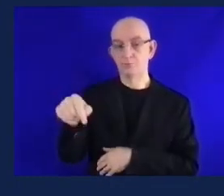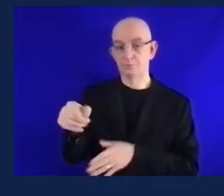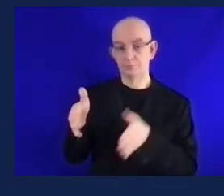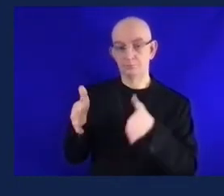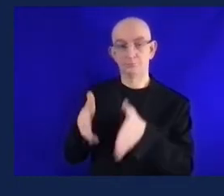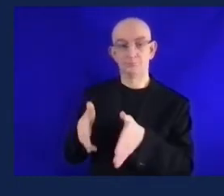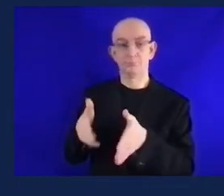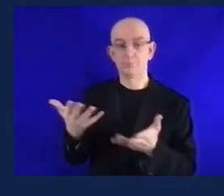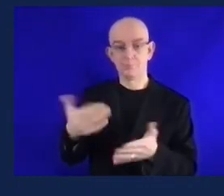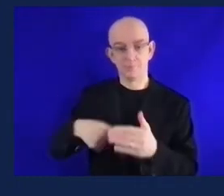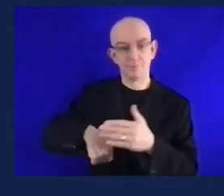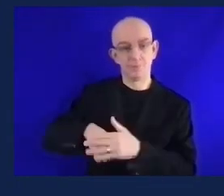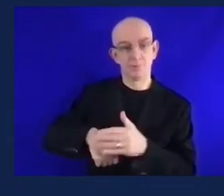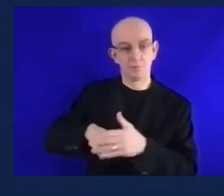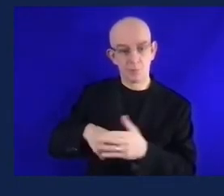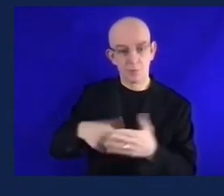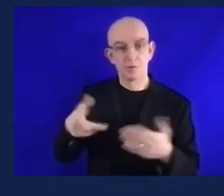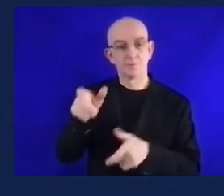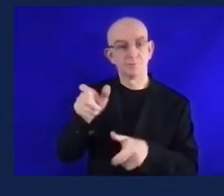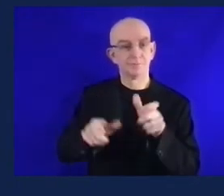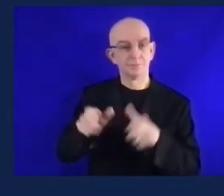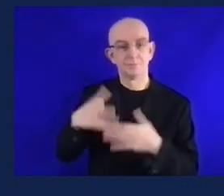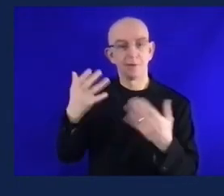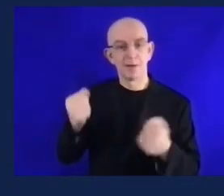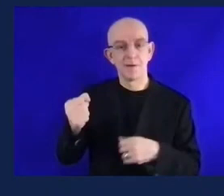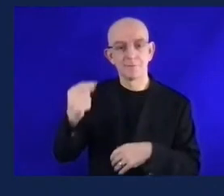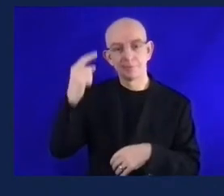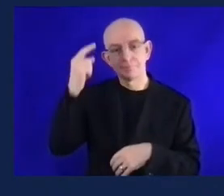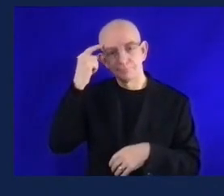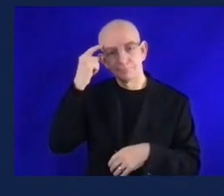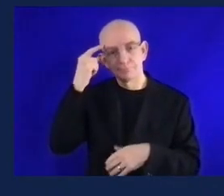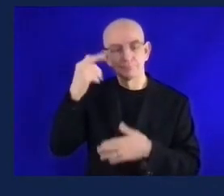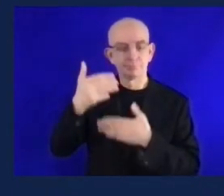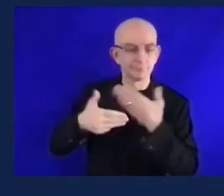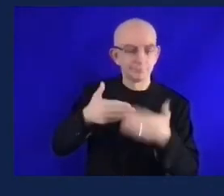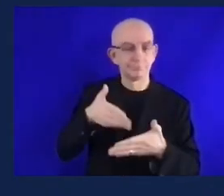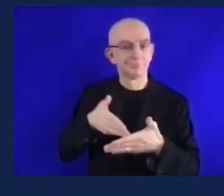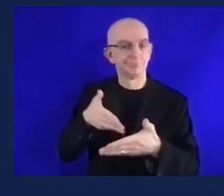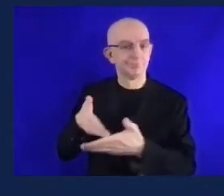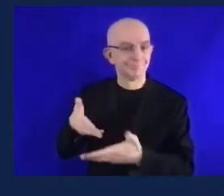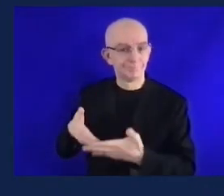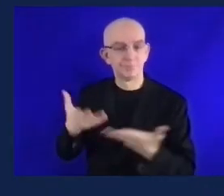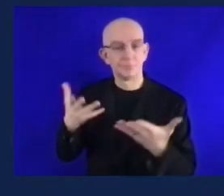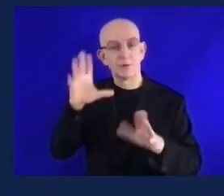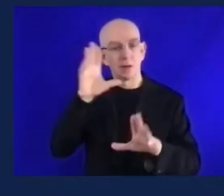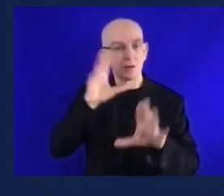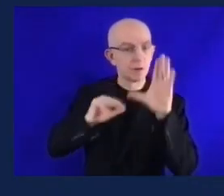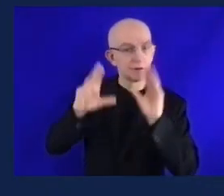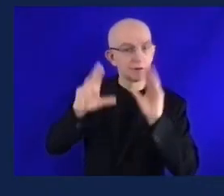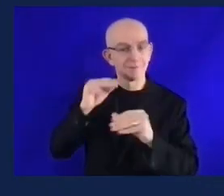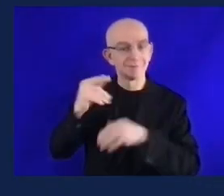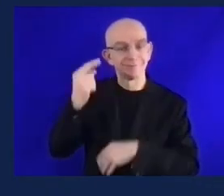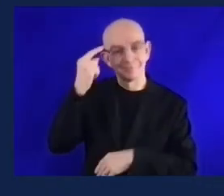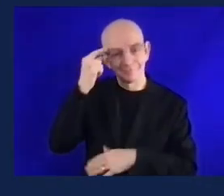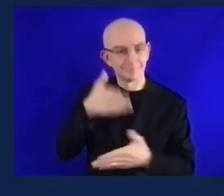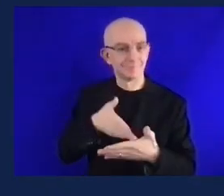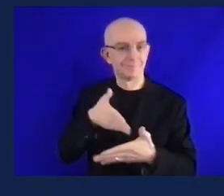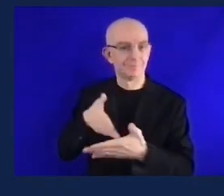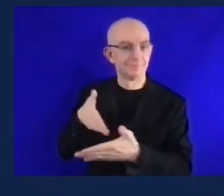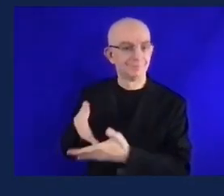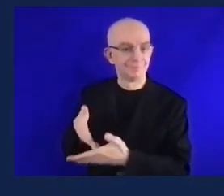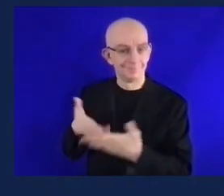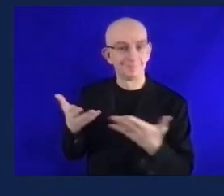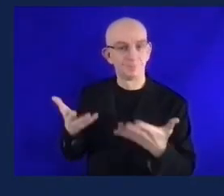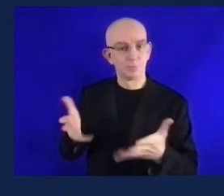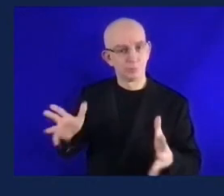wheelchair users, and a table tennis team for disabled people. In addition to those different sports teams and